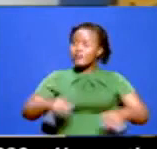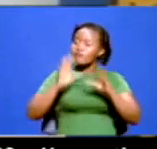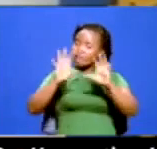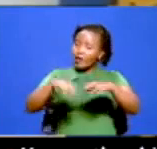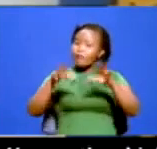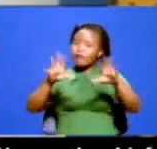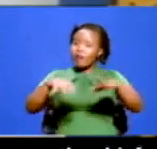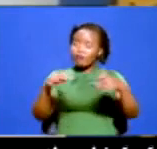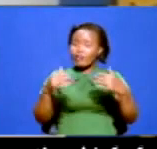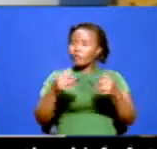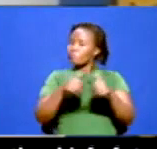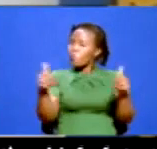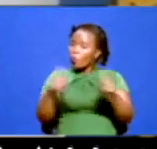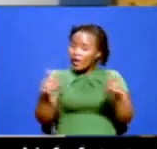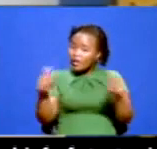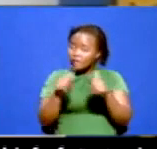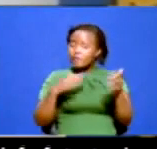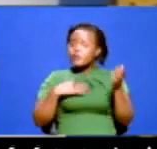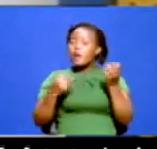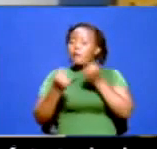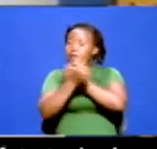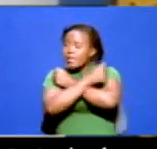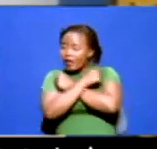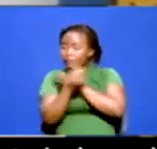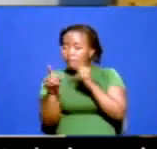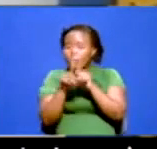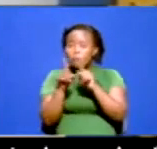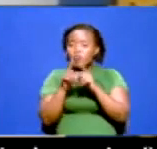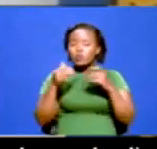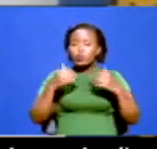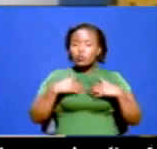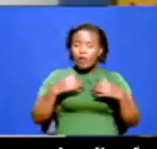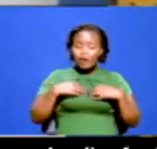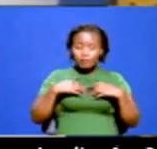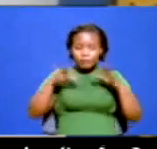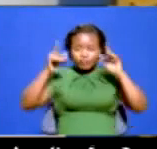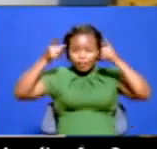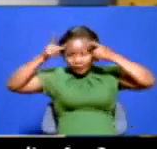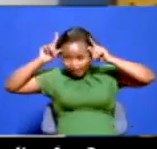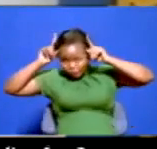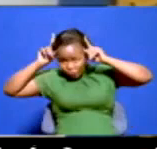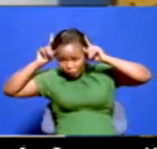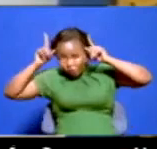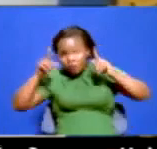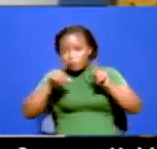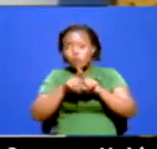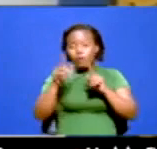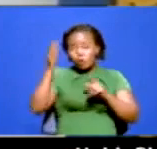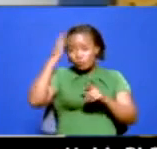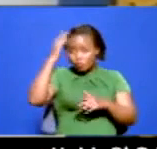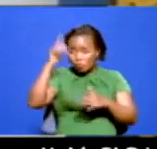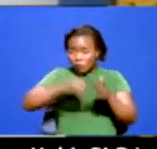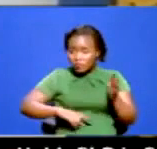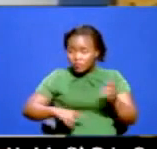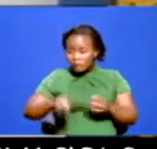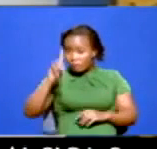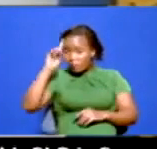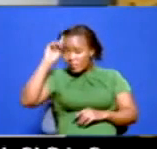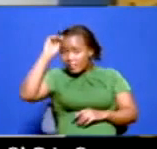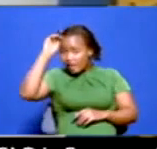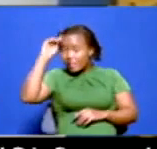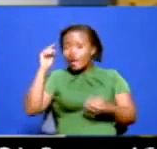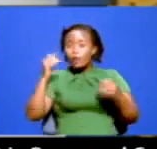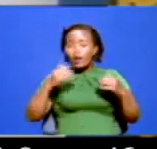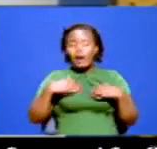love to see Keto around, and you know very well that Nyandarua has got the best